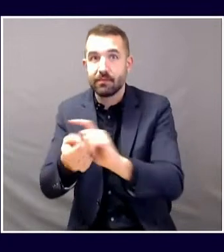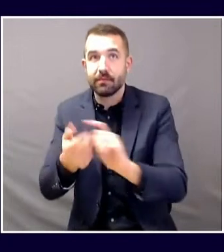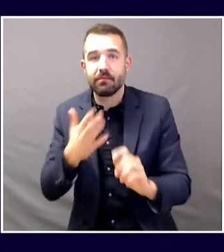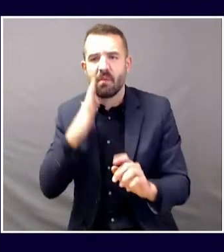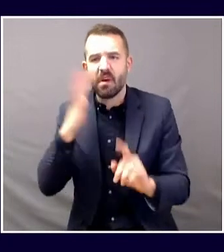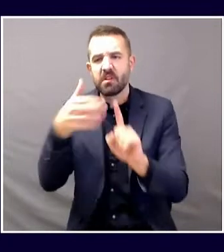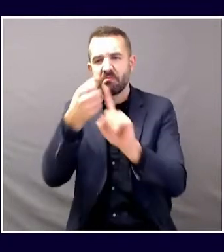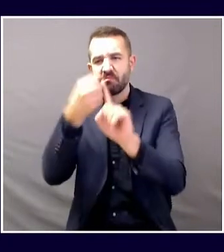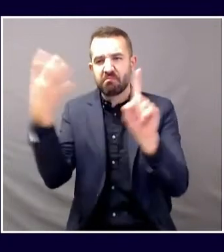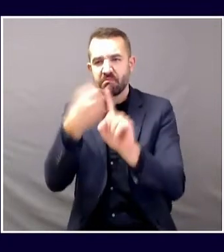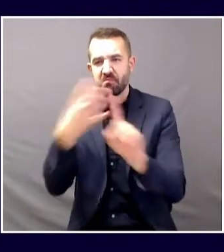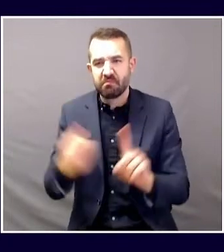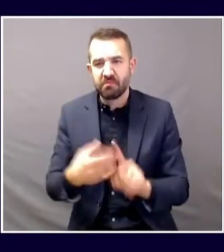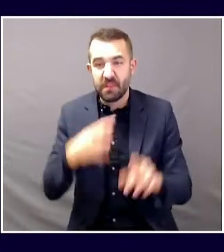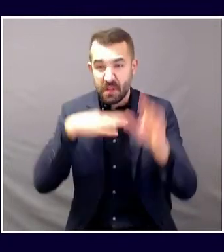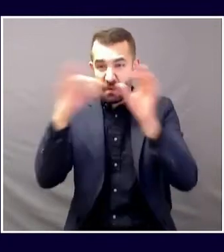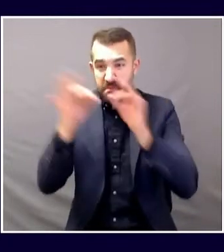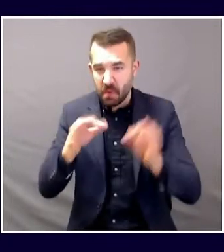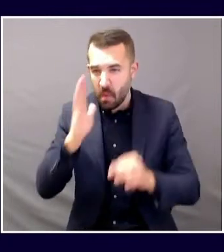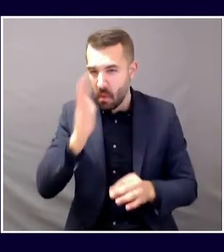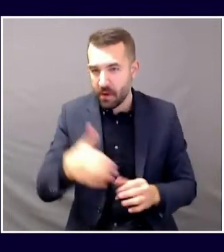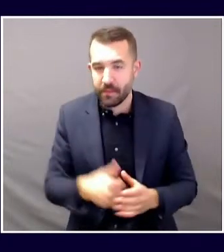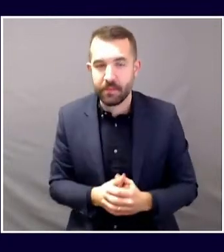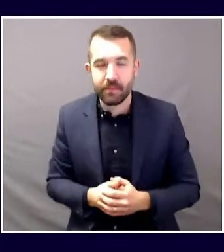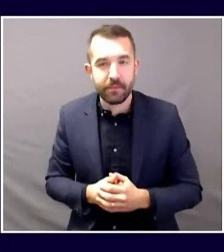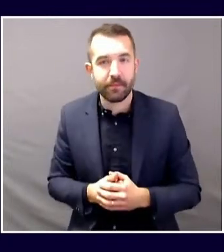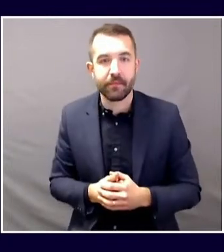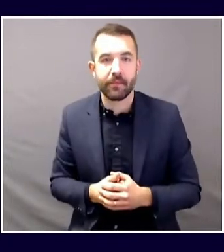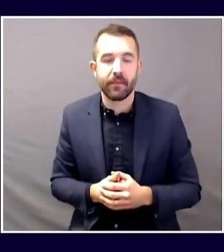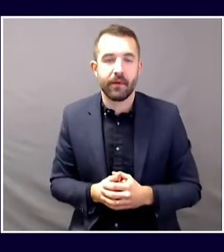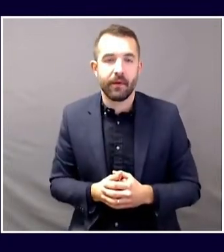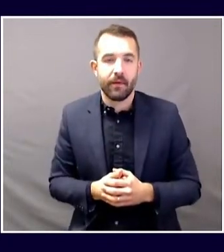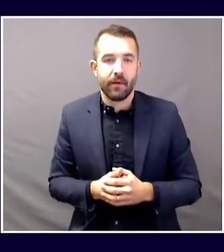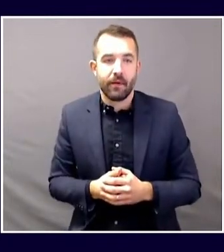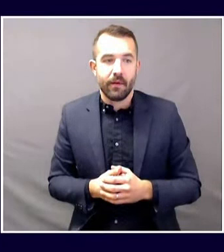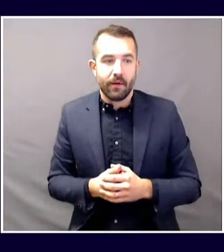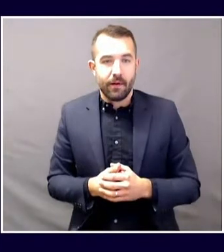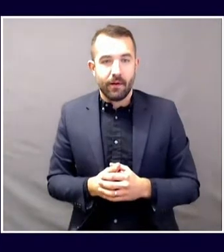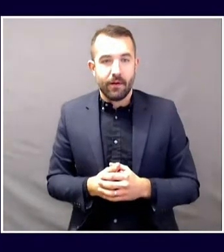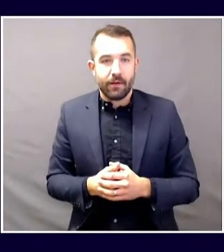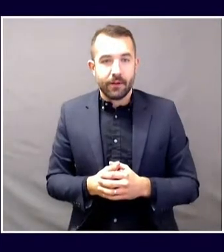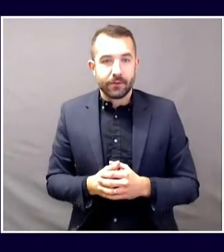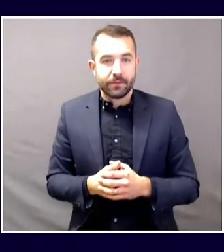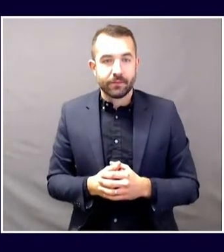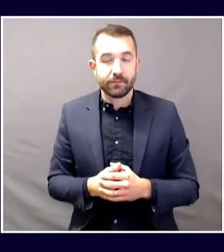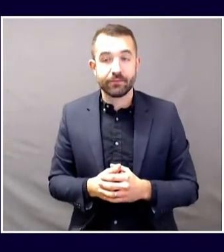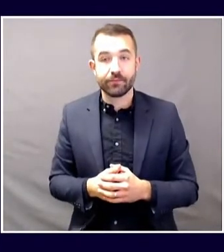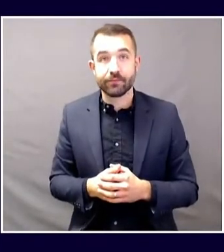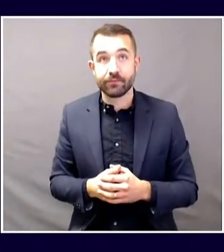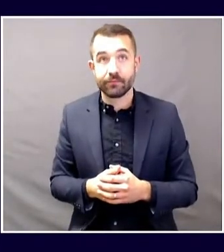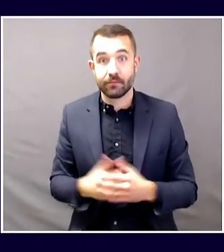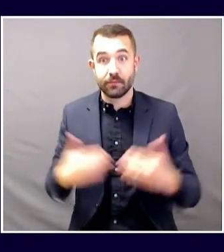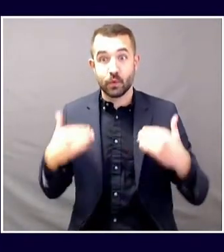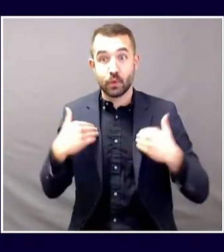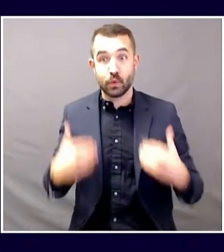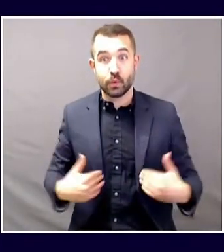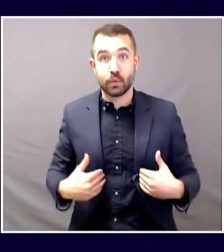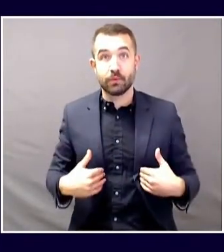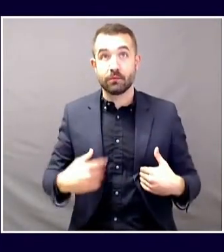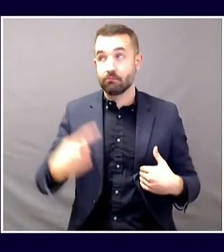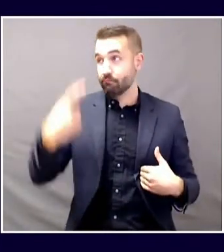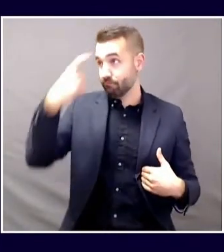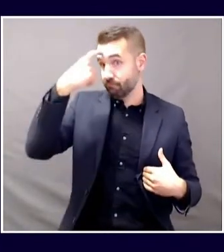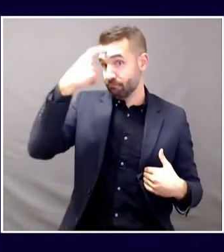There's a certain stickiness in the way that the human brain perceives events. Our